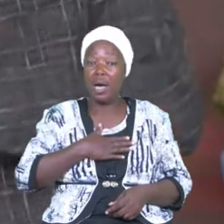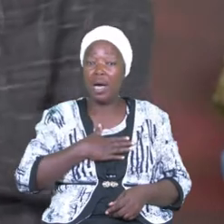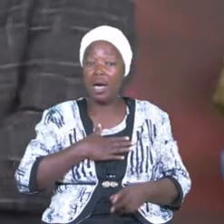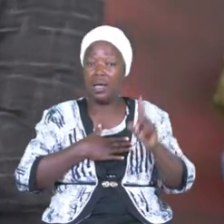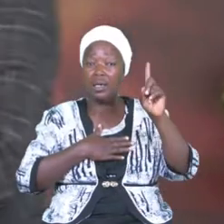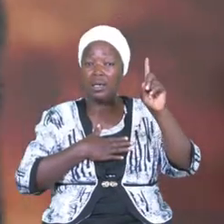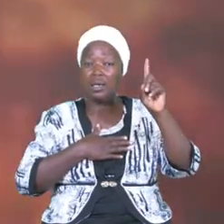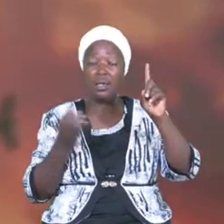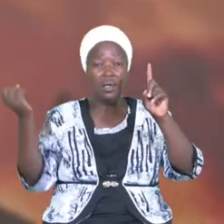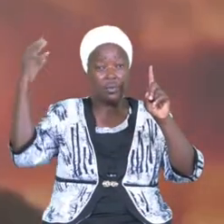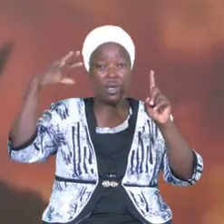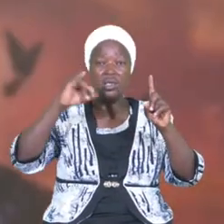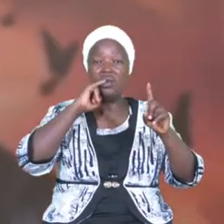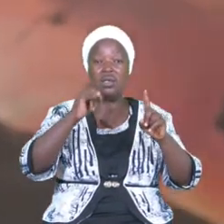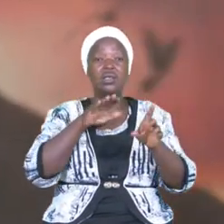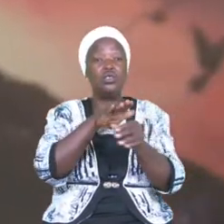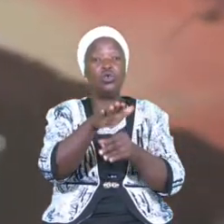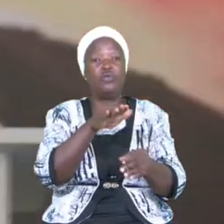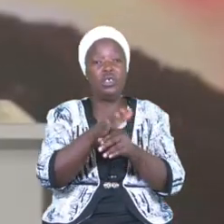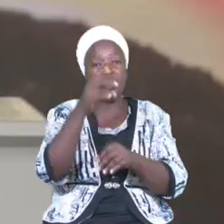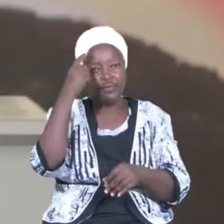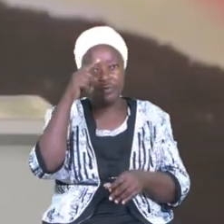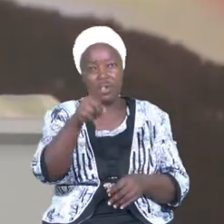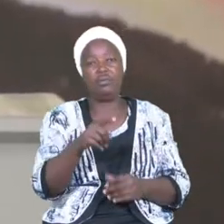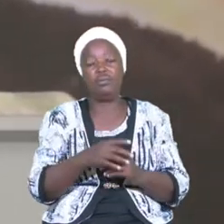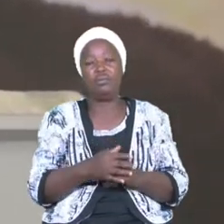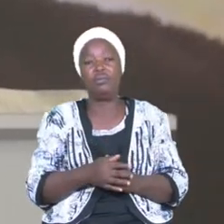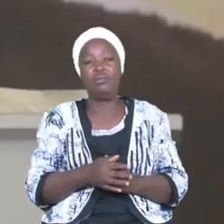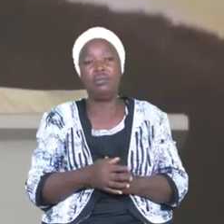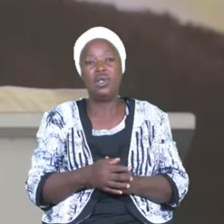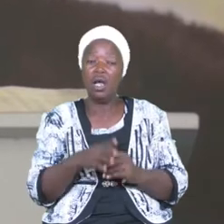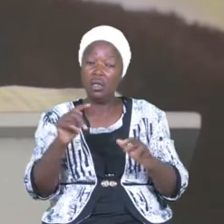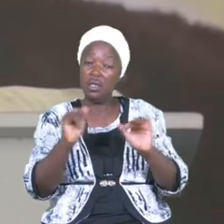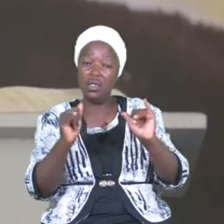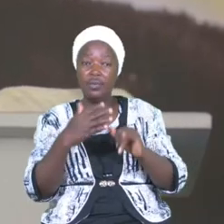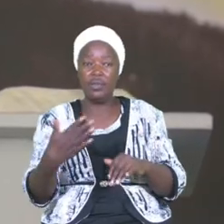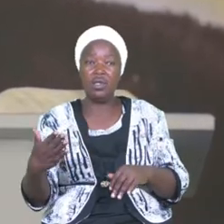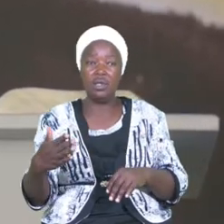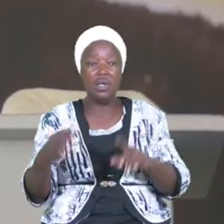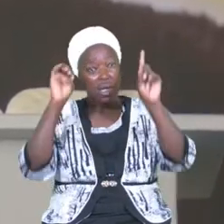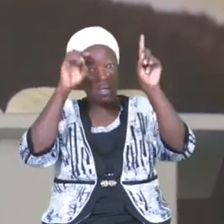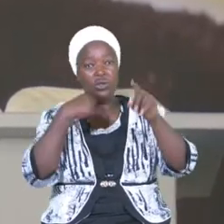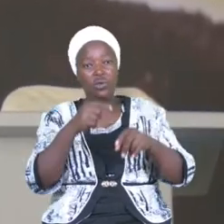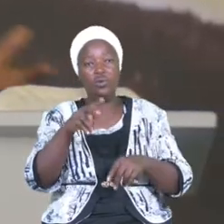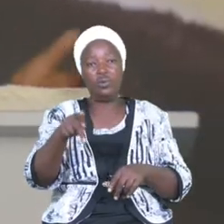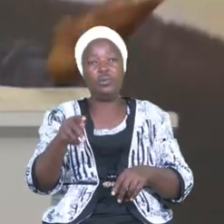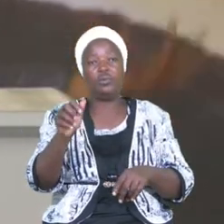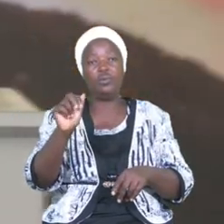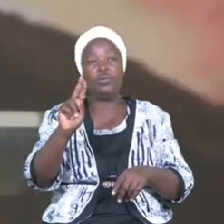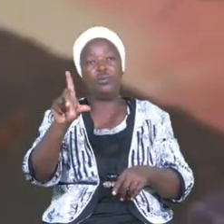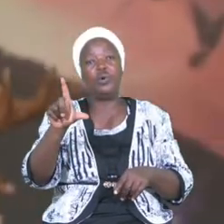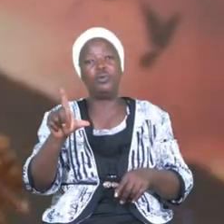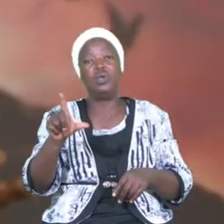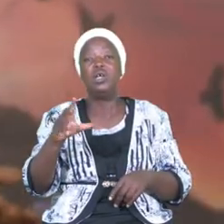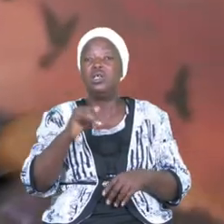is sufficient for thee. The same thing he told Paul. The same thing he